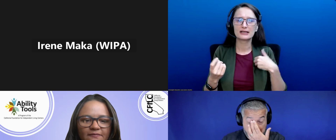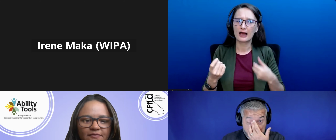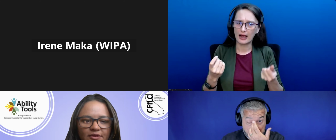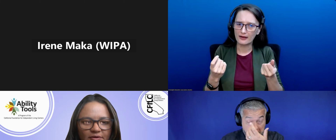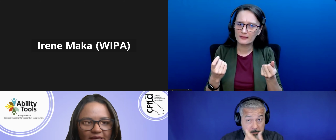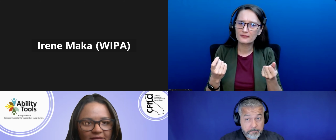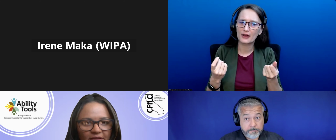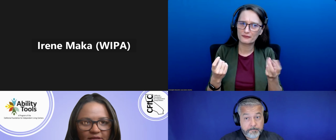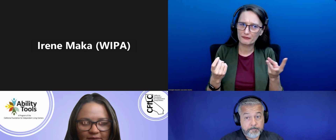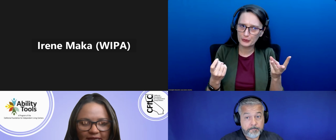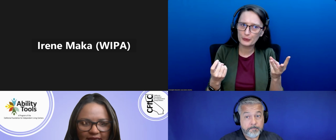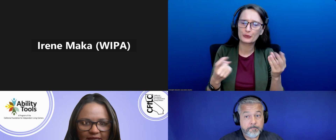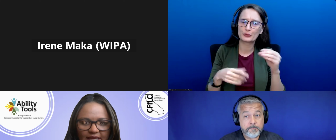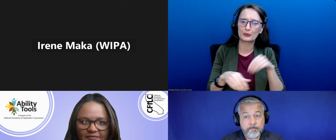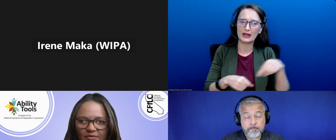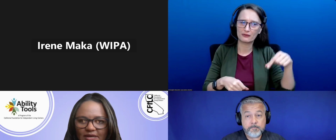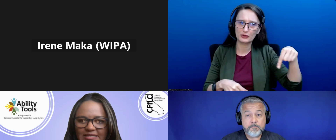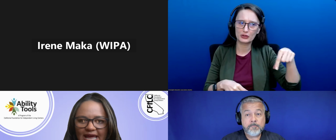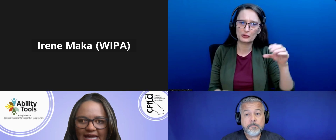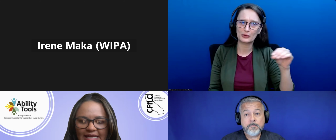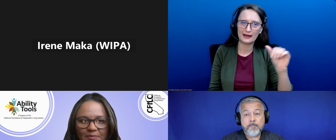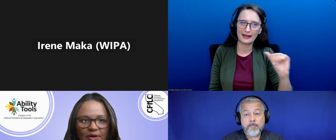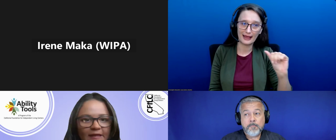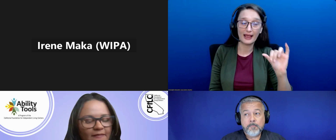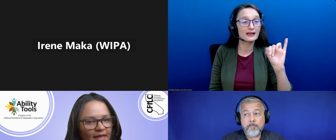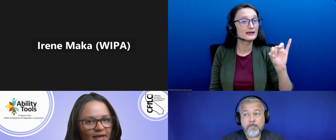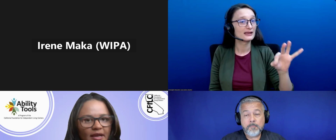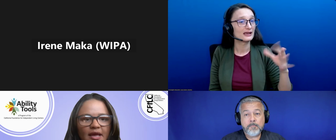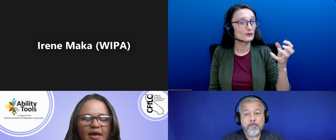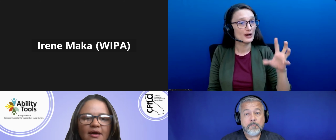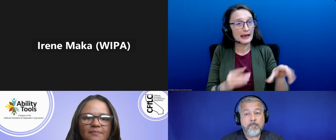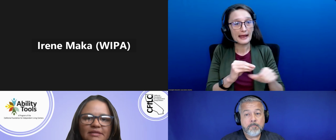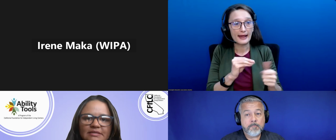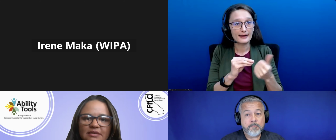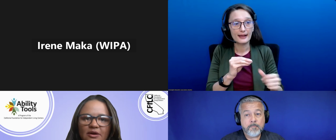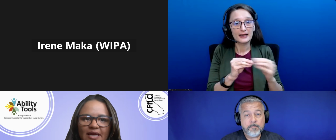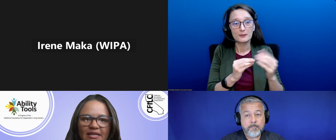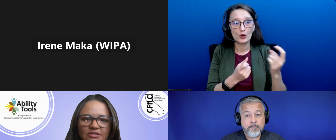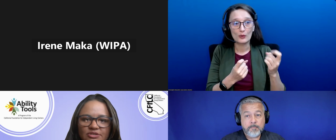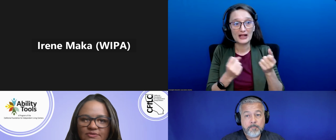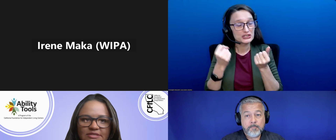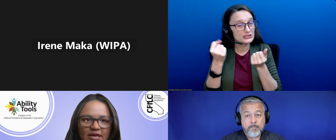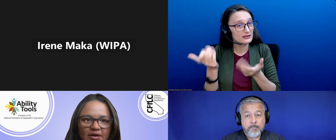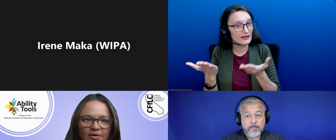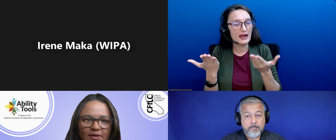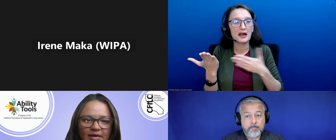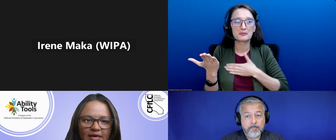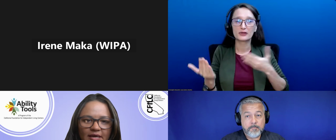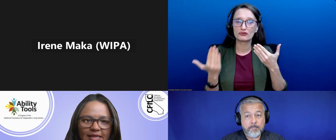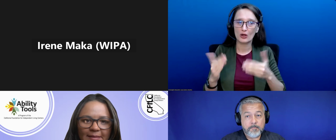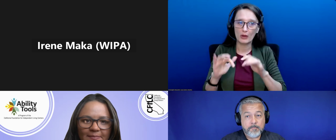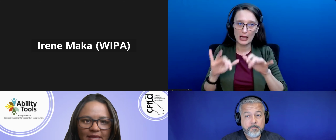a few in the Q&A, and if you wanted to add any more in there, please go ahead and do